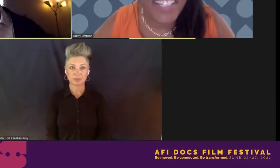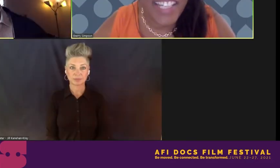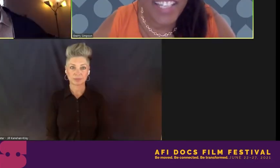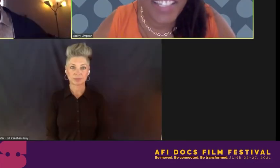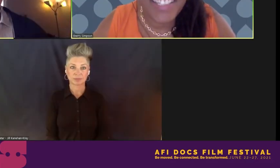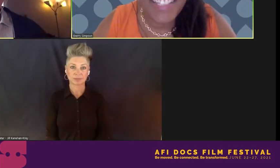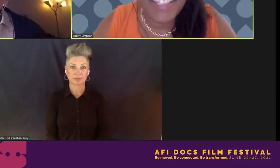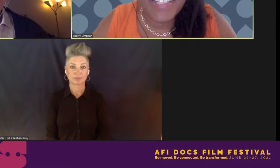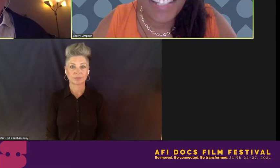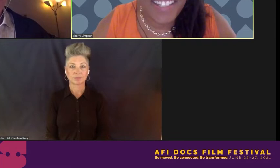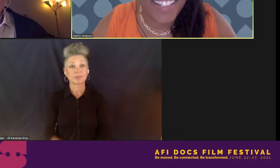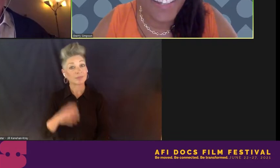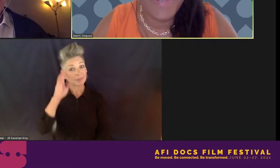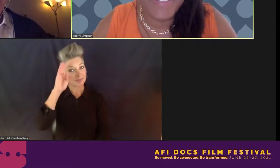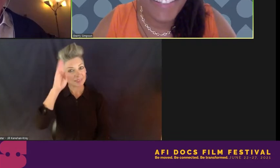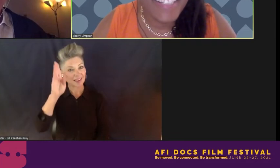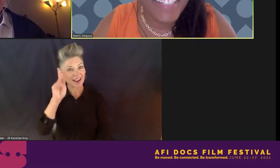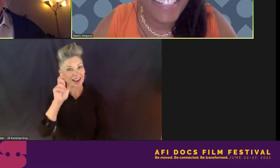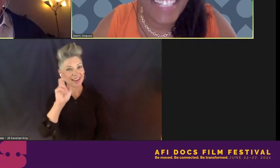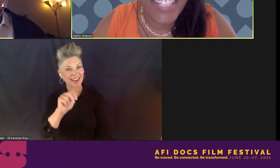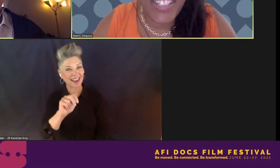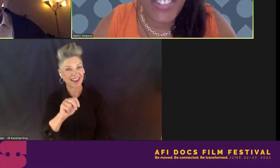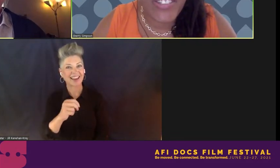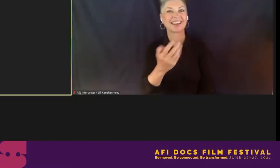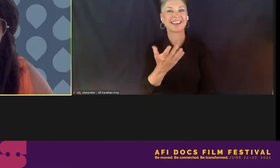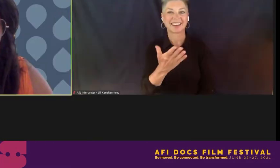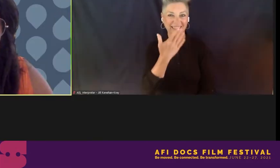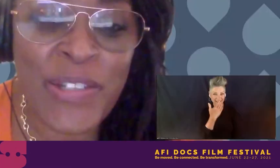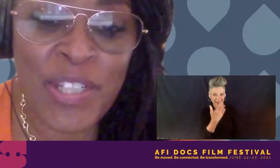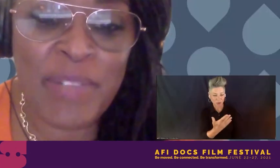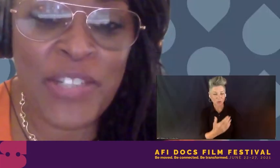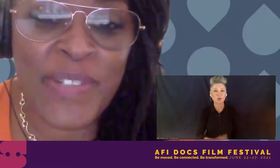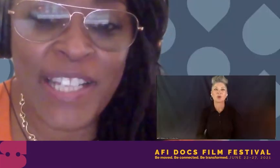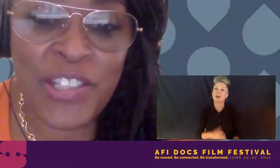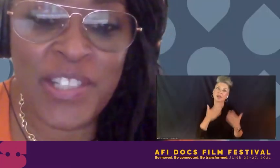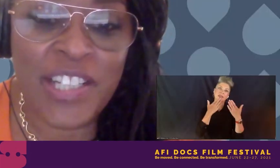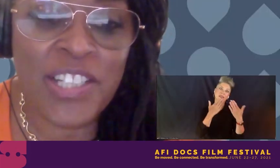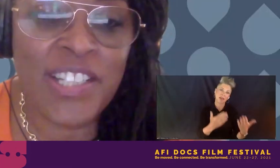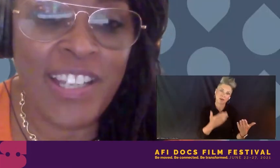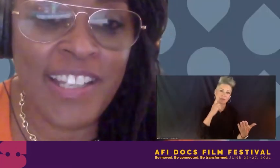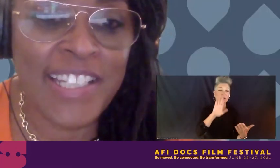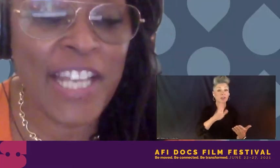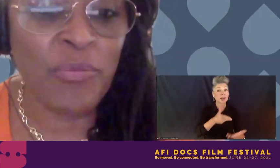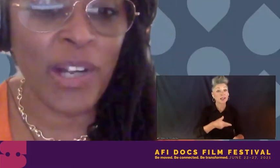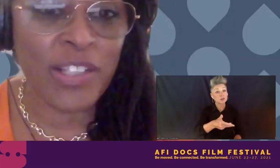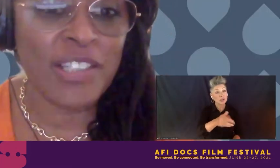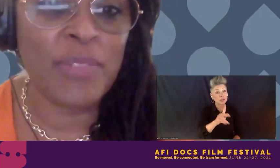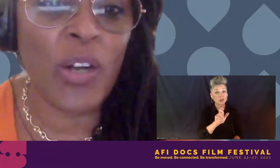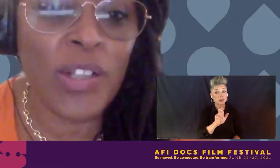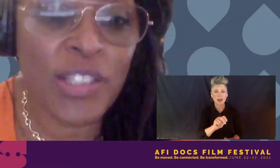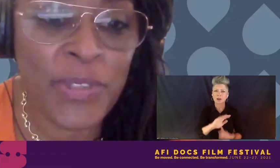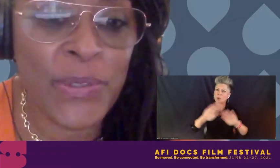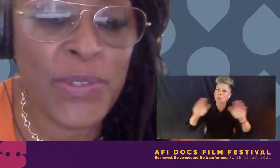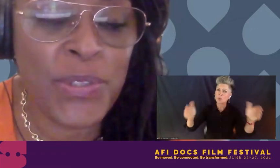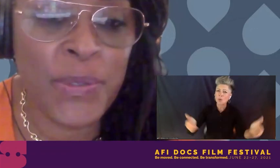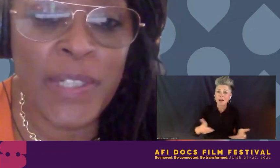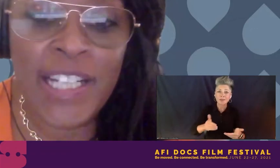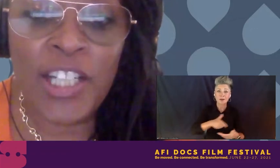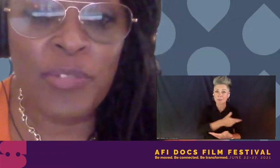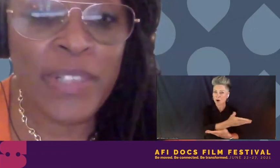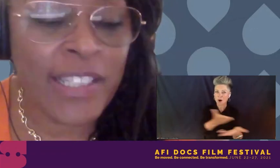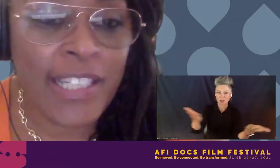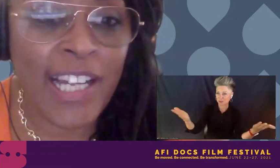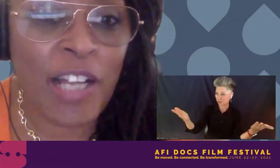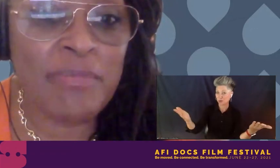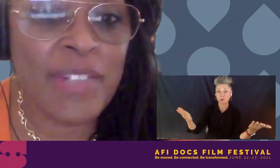Hi, Ken. Thank you. Thank you so much for that introduction, Ken, and welcome all of you to